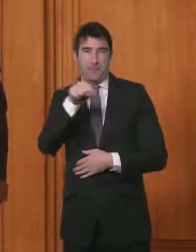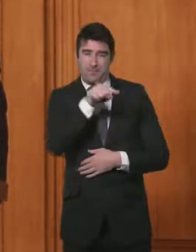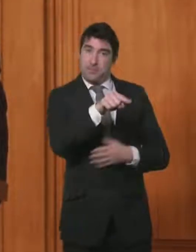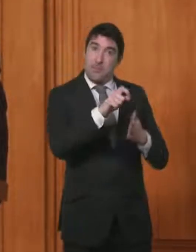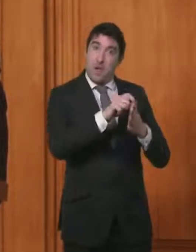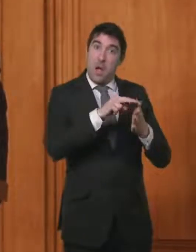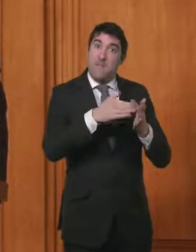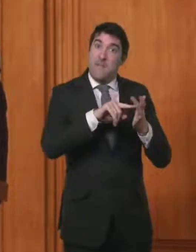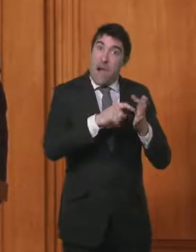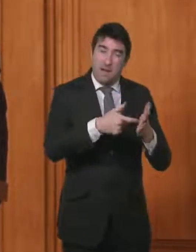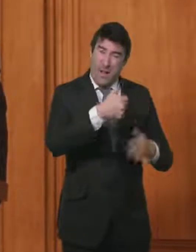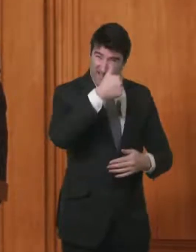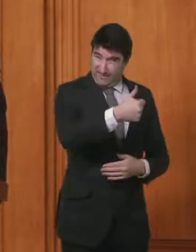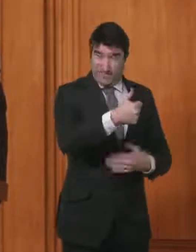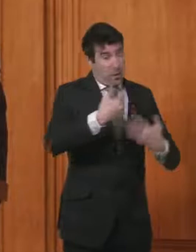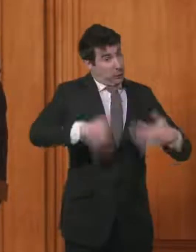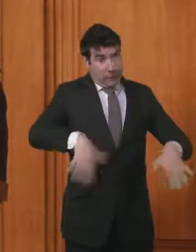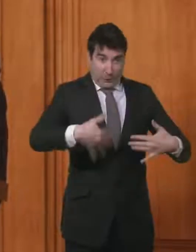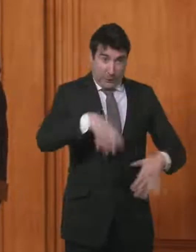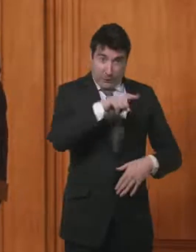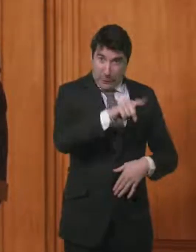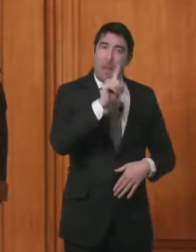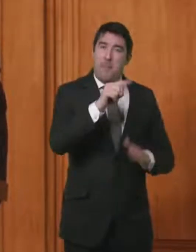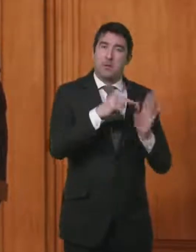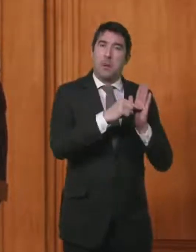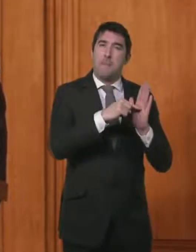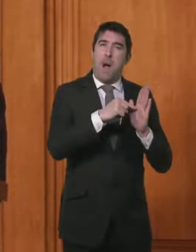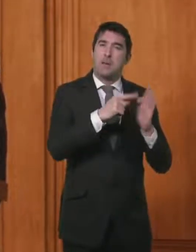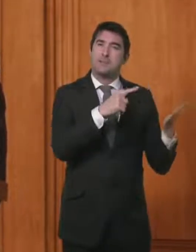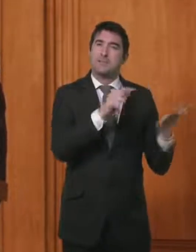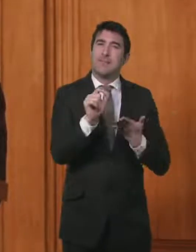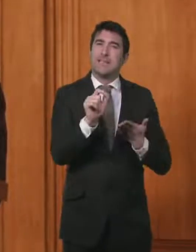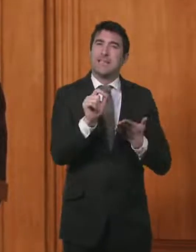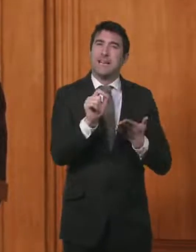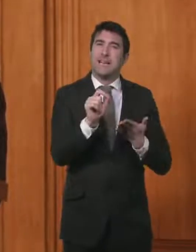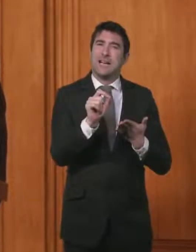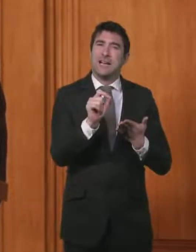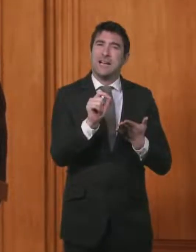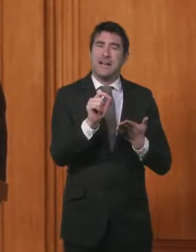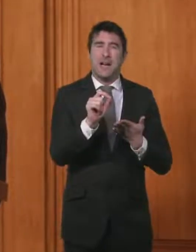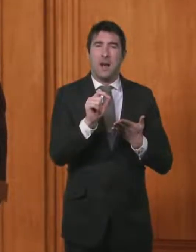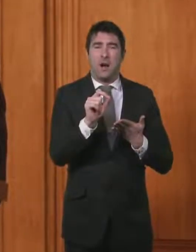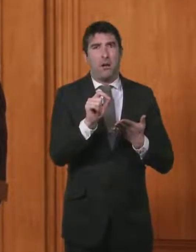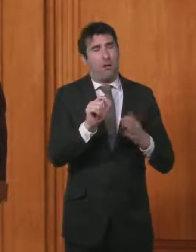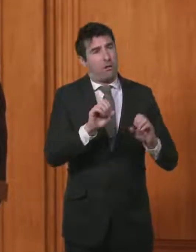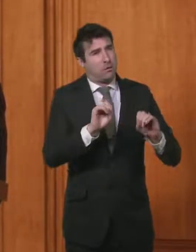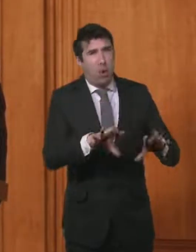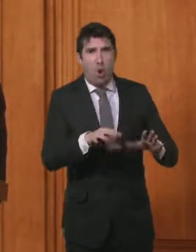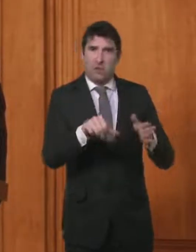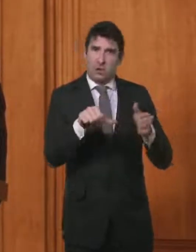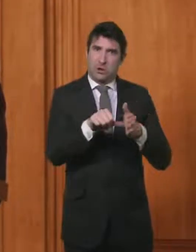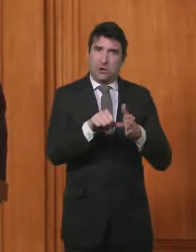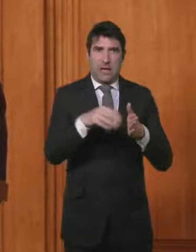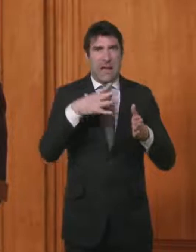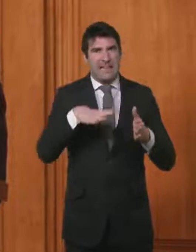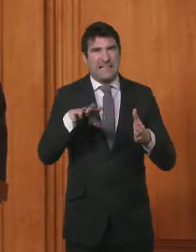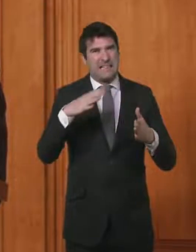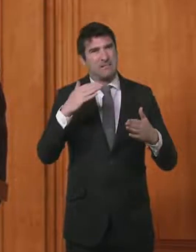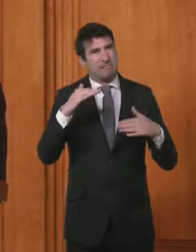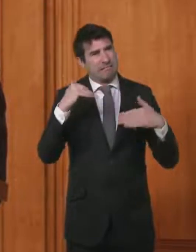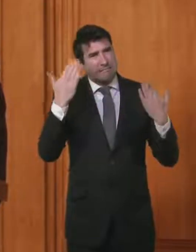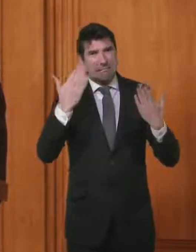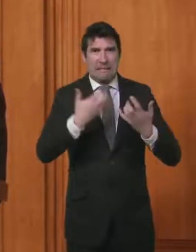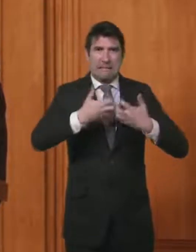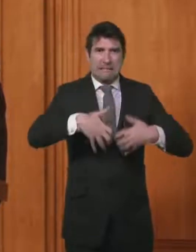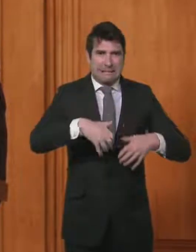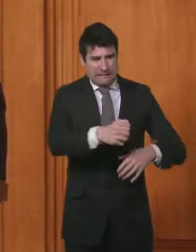of the thawing, and a months long stability at 2 to 8 that is going to give us all sorts